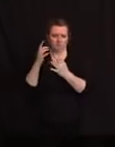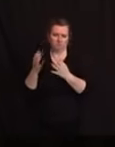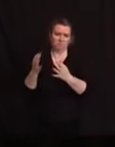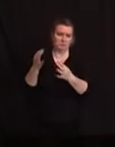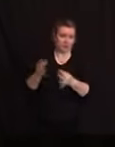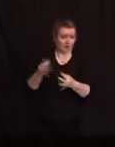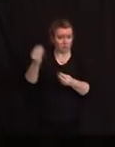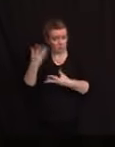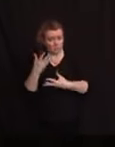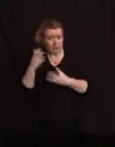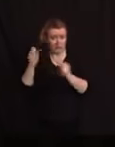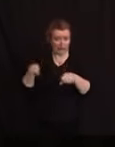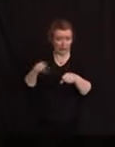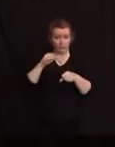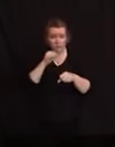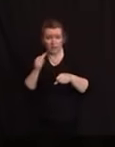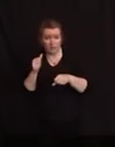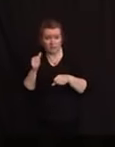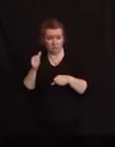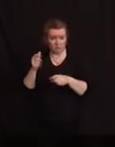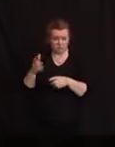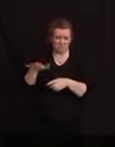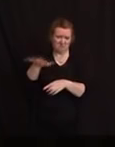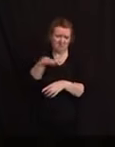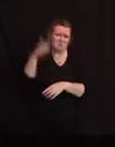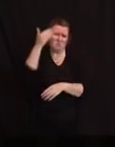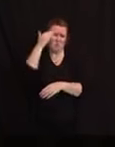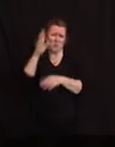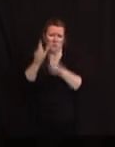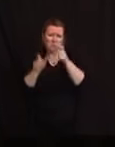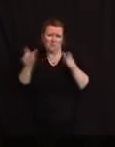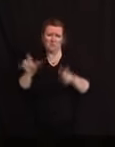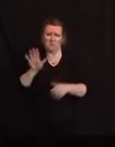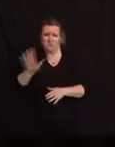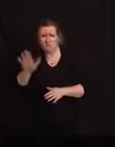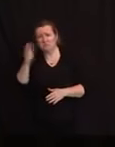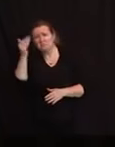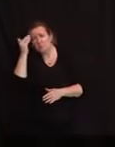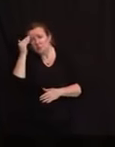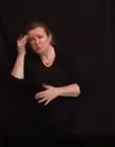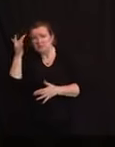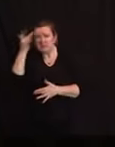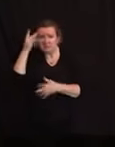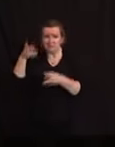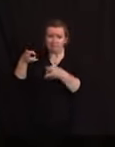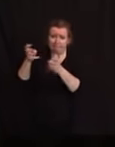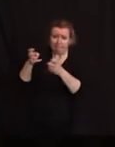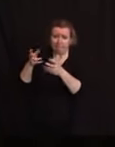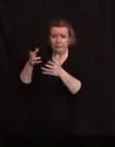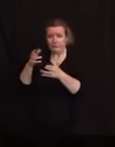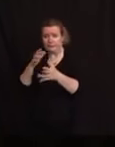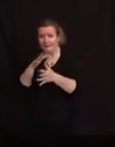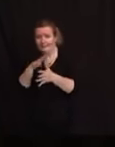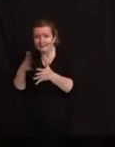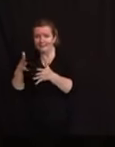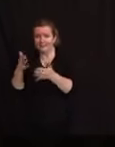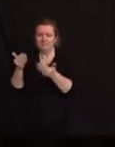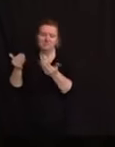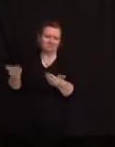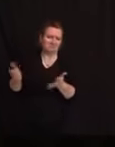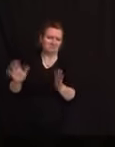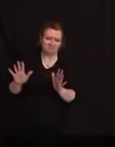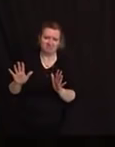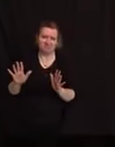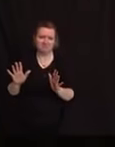A lot of them know their communities fairly well. They know where some of these cases are coming from. In some circumstances, they can pretty much immediately tell that a new case